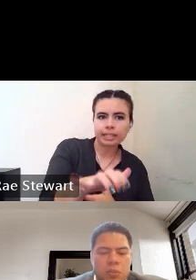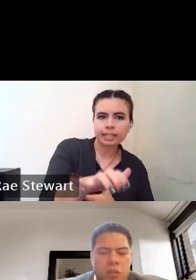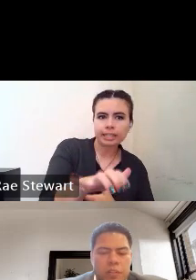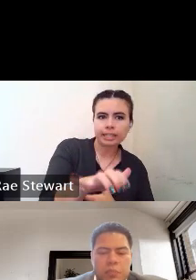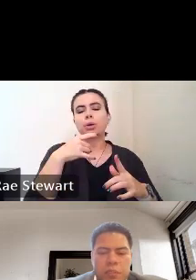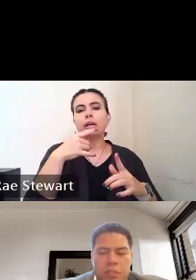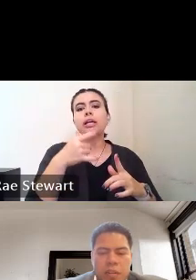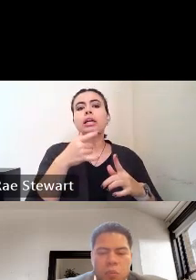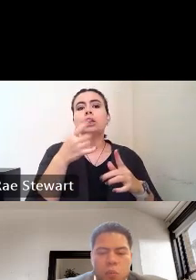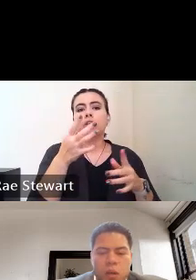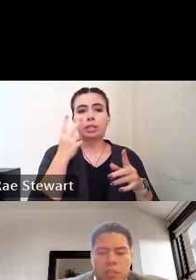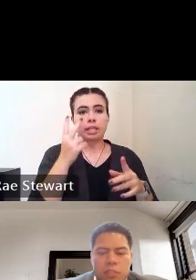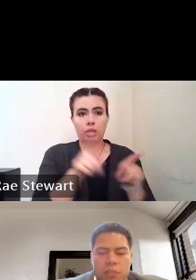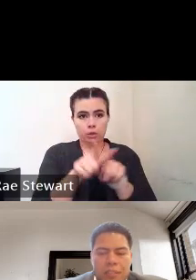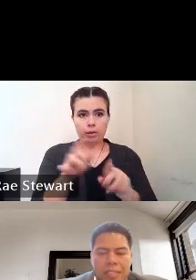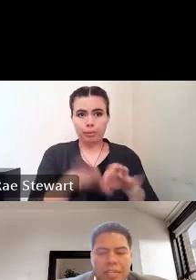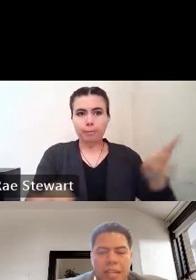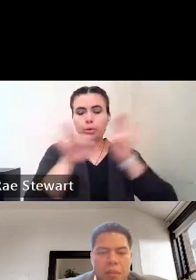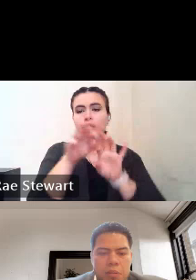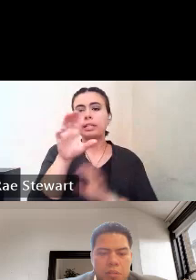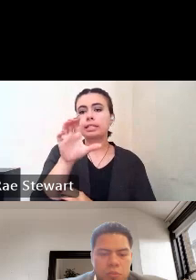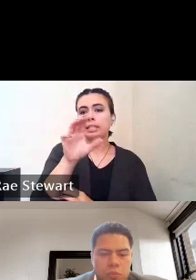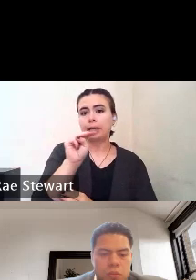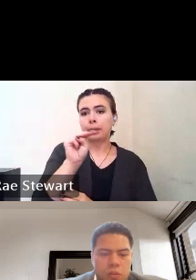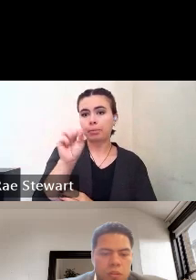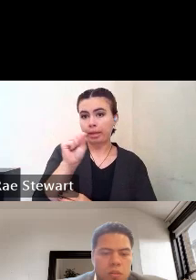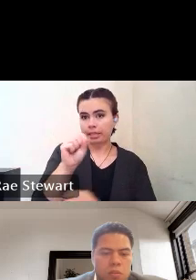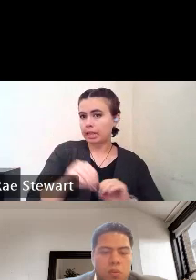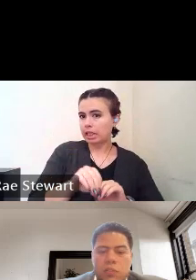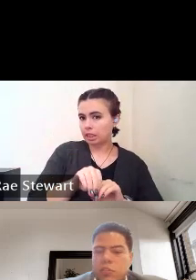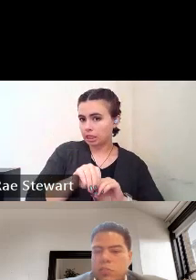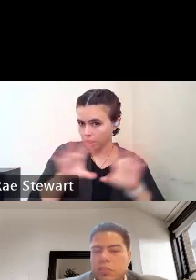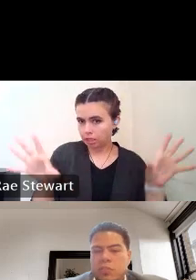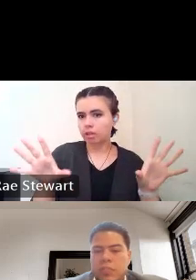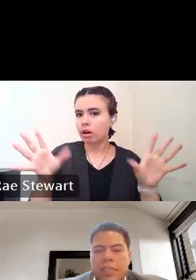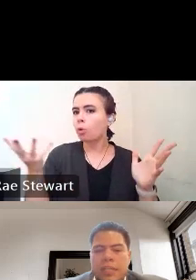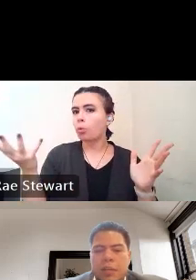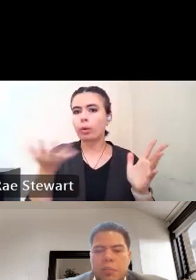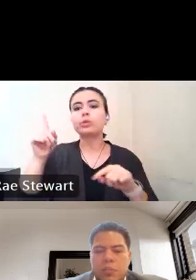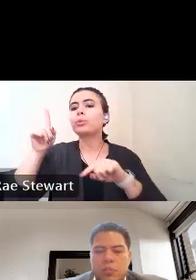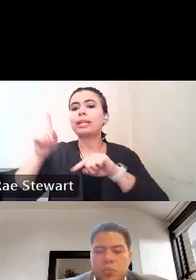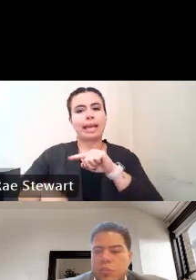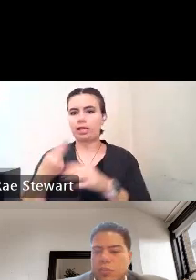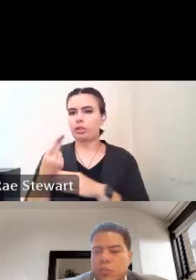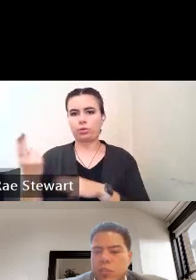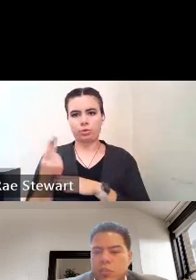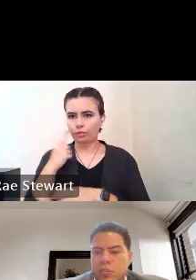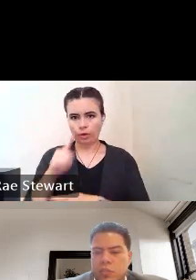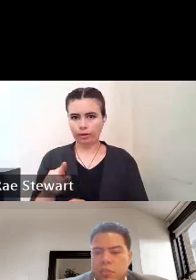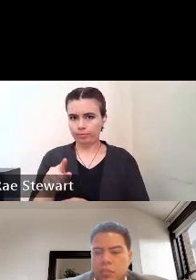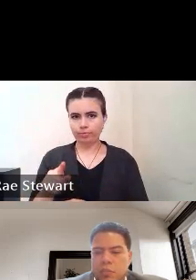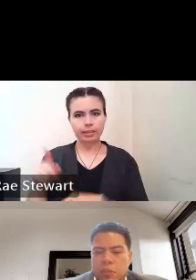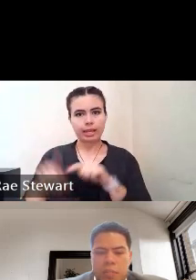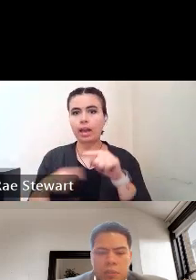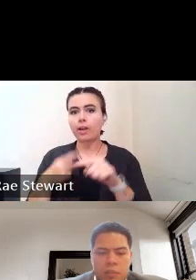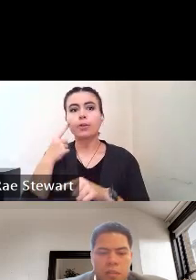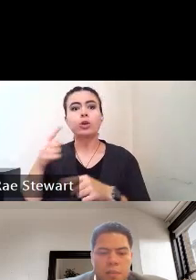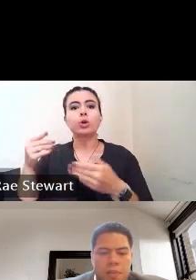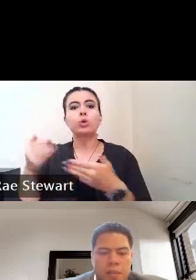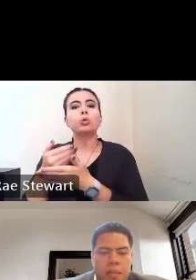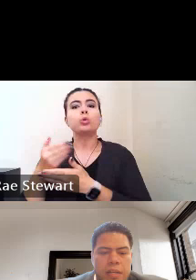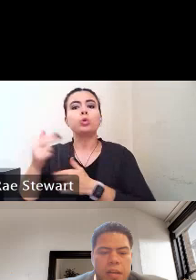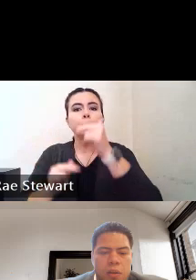is also very explicit on what these funds cannot be used for. Rural health transformation funding cannot be used for new constructions or facility